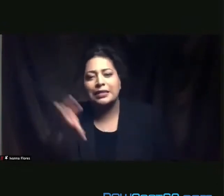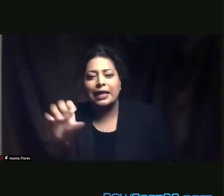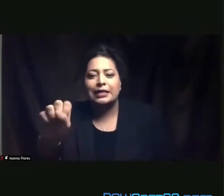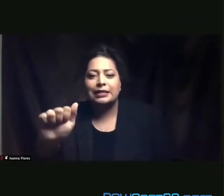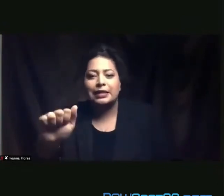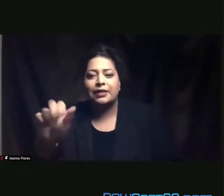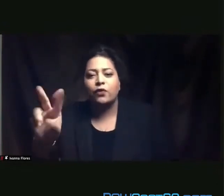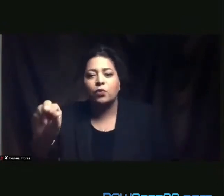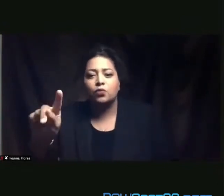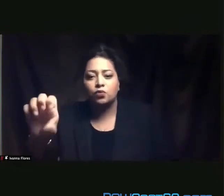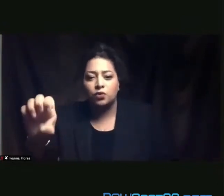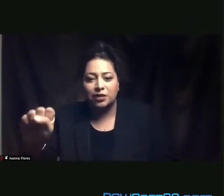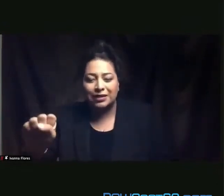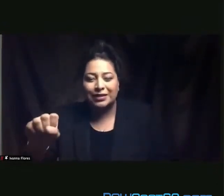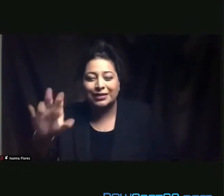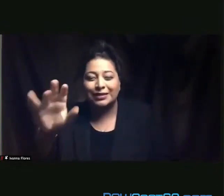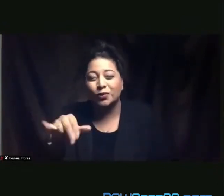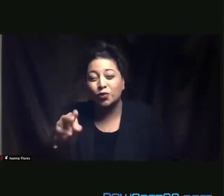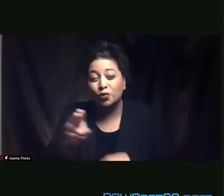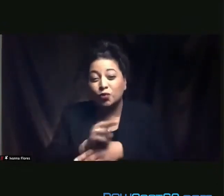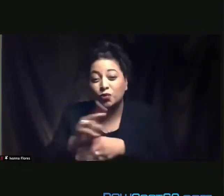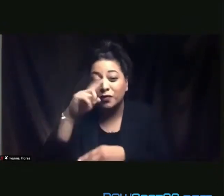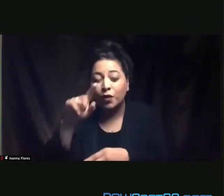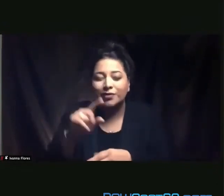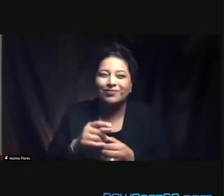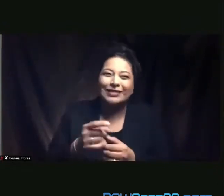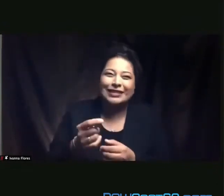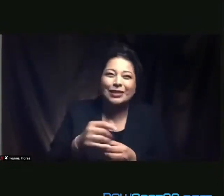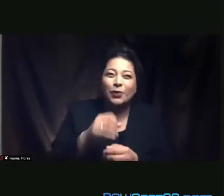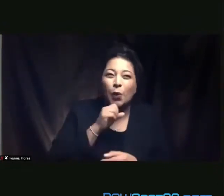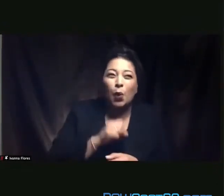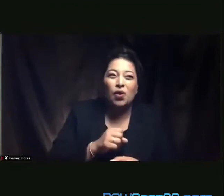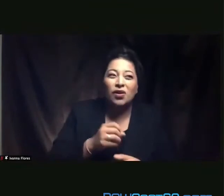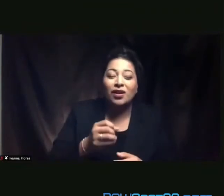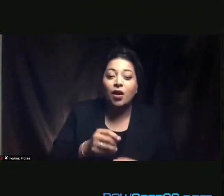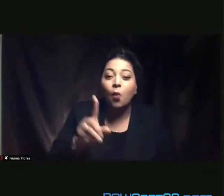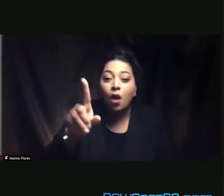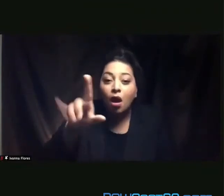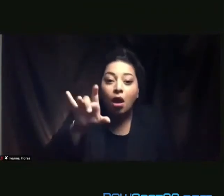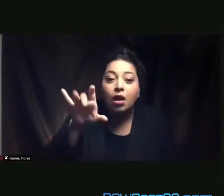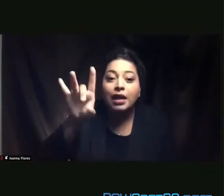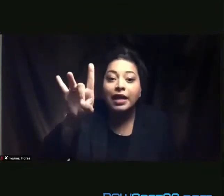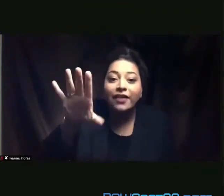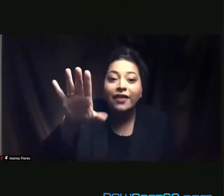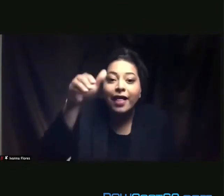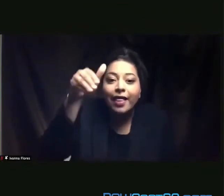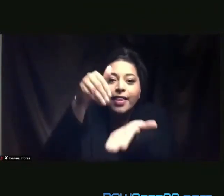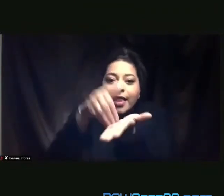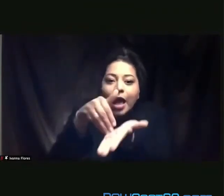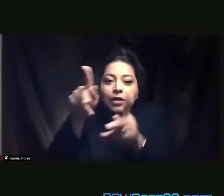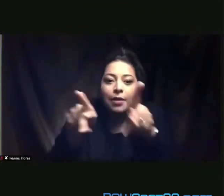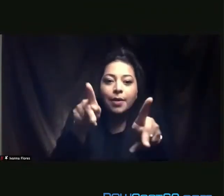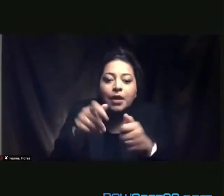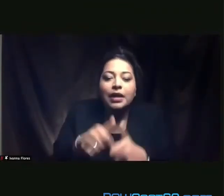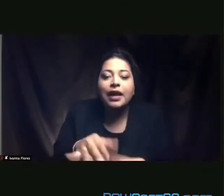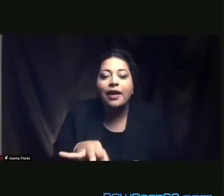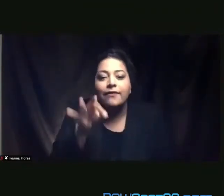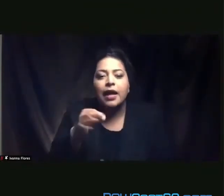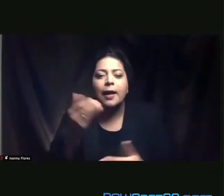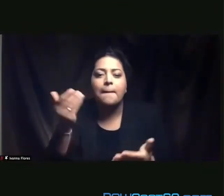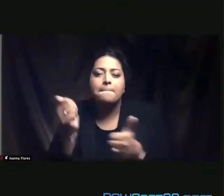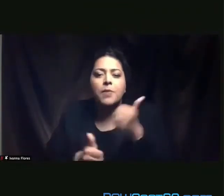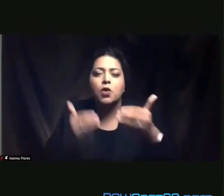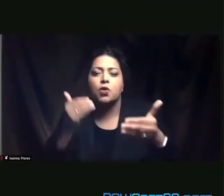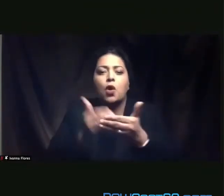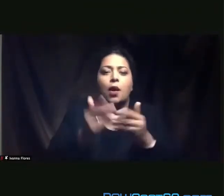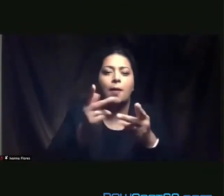bit.ly/savotes. That has been used, well, this is a little out of date, by more than 185,000 people to find the closest place to vote. And I'm